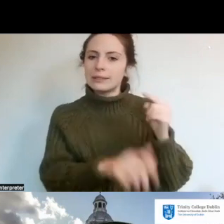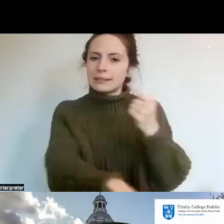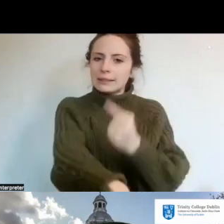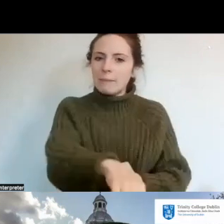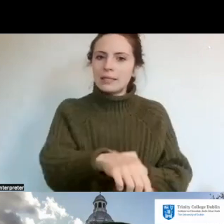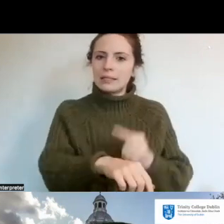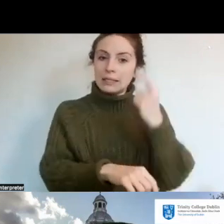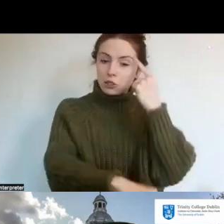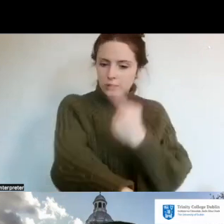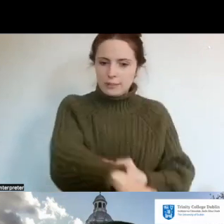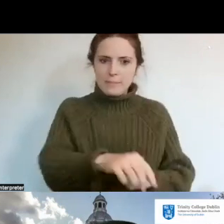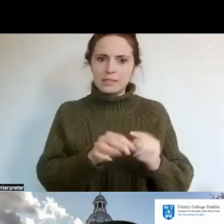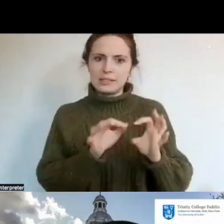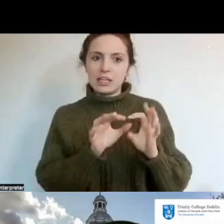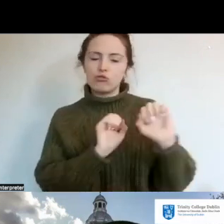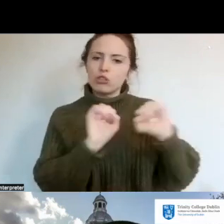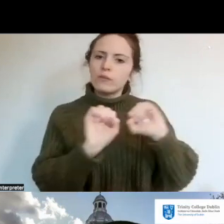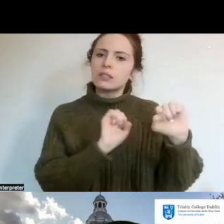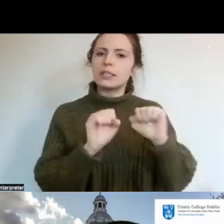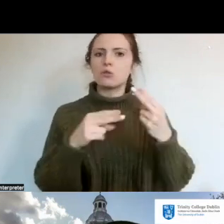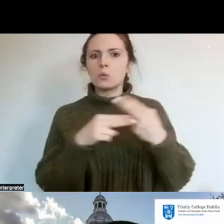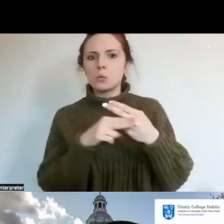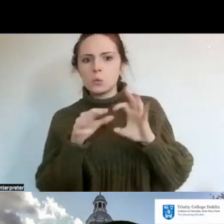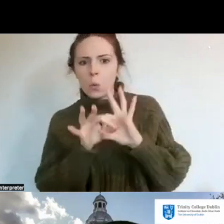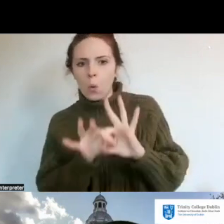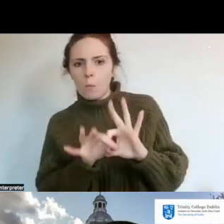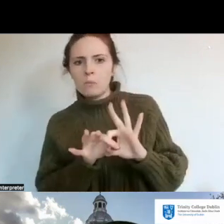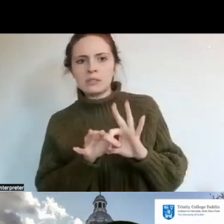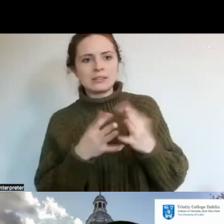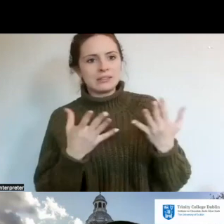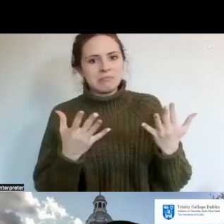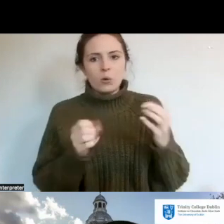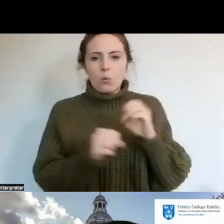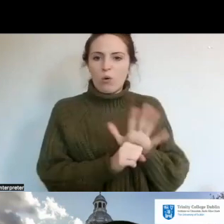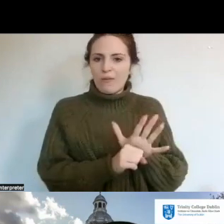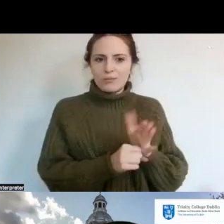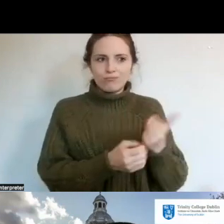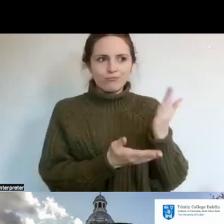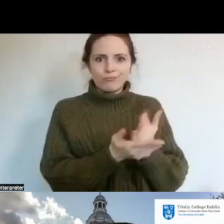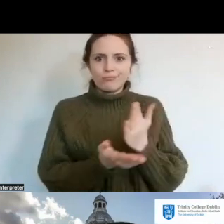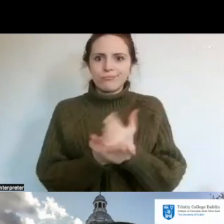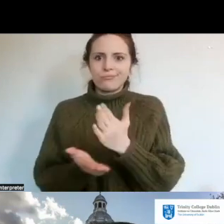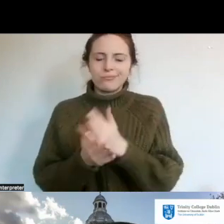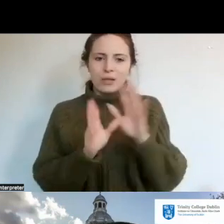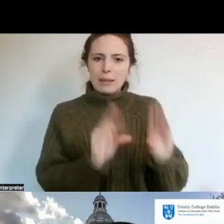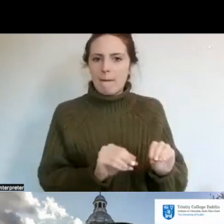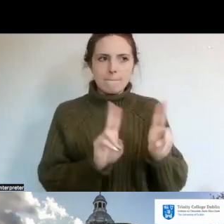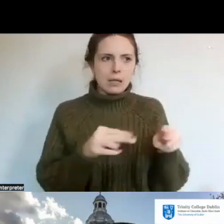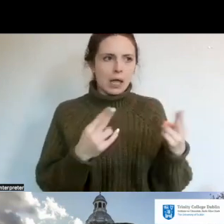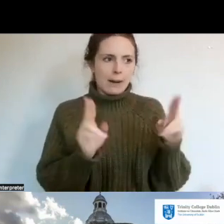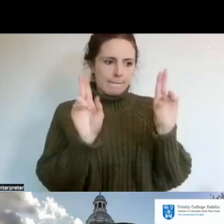homes, the effect of COVID-19 on the nursing homes across Ireland made it literally